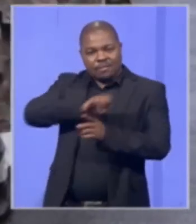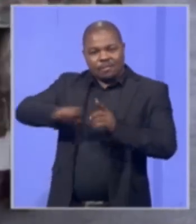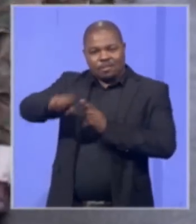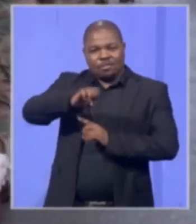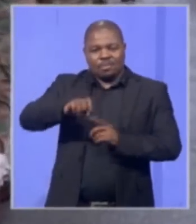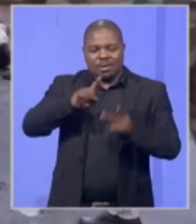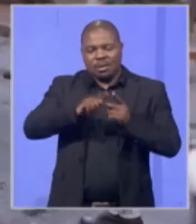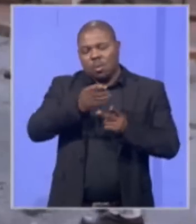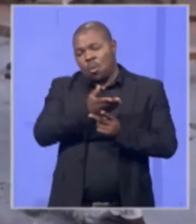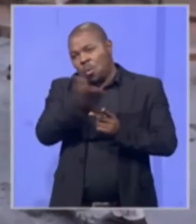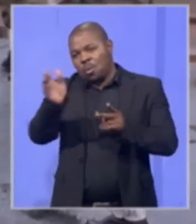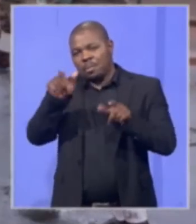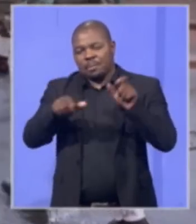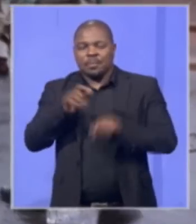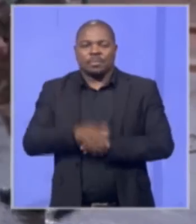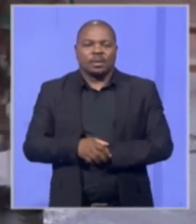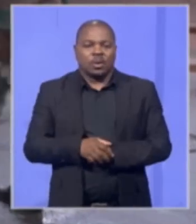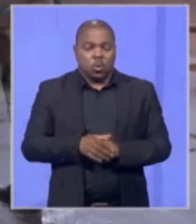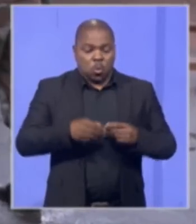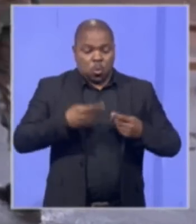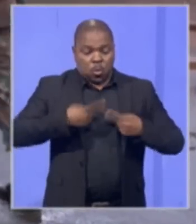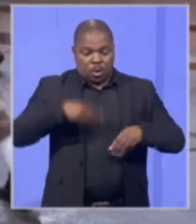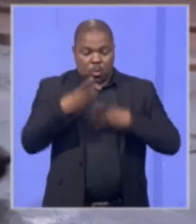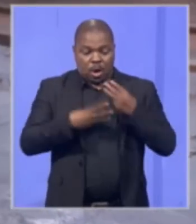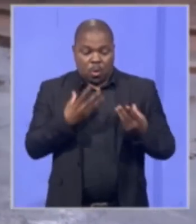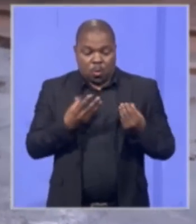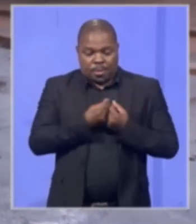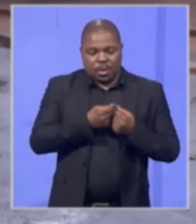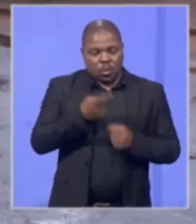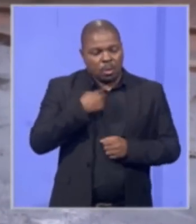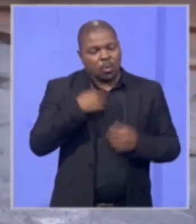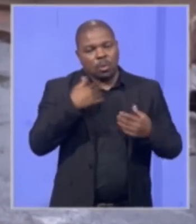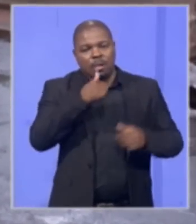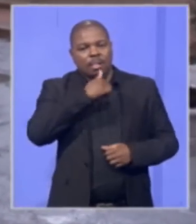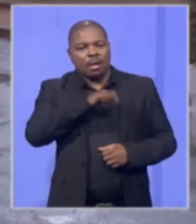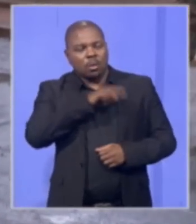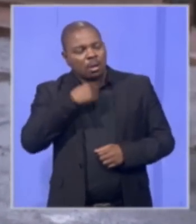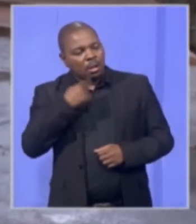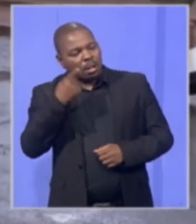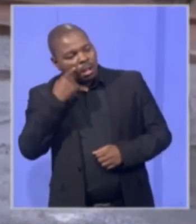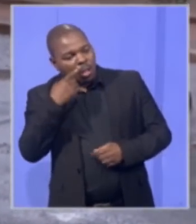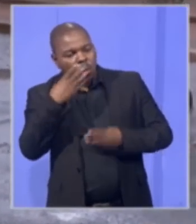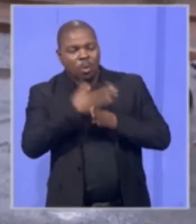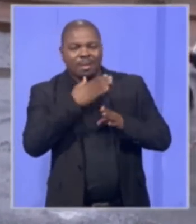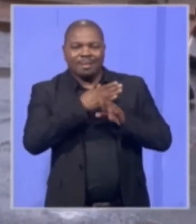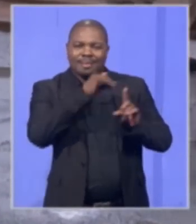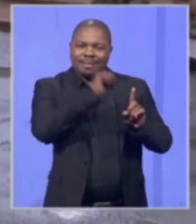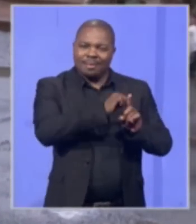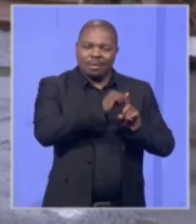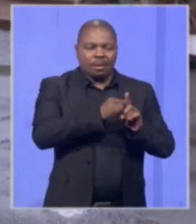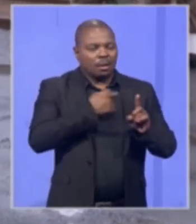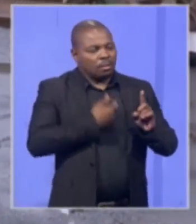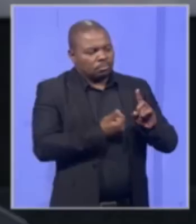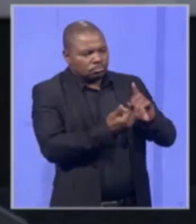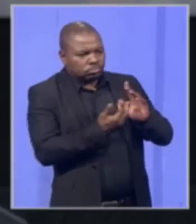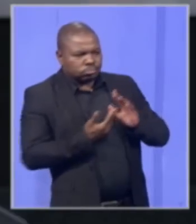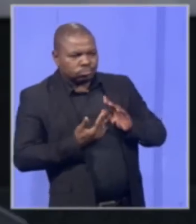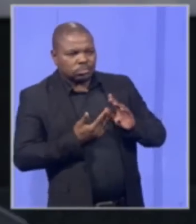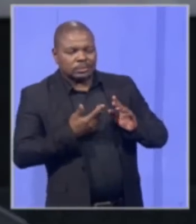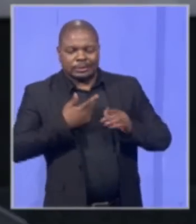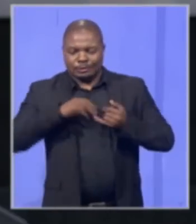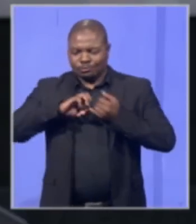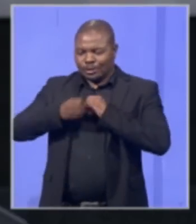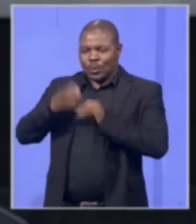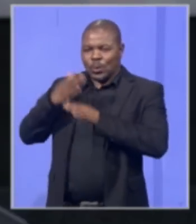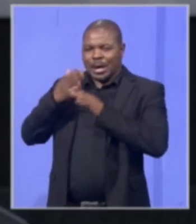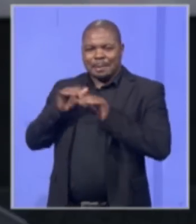beyond. As colleagues, we were privileged to witness his remarkable spirit, which inspired us to strive for